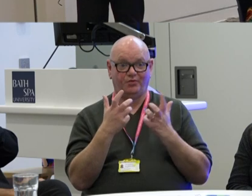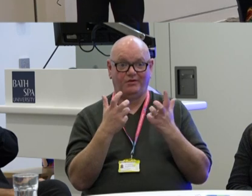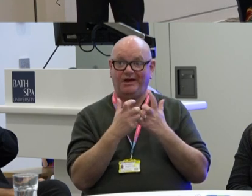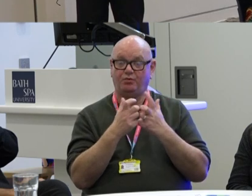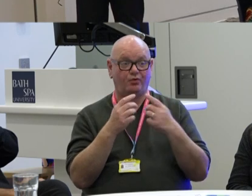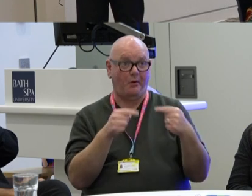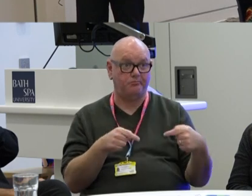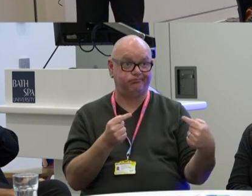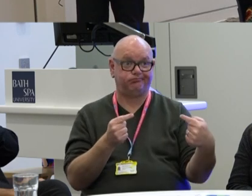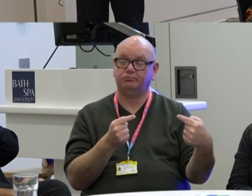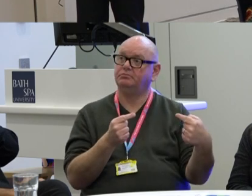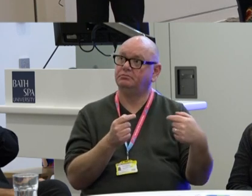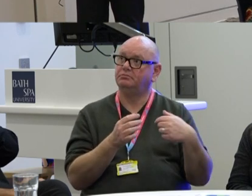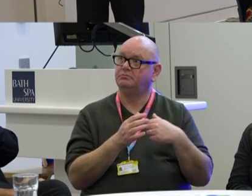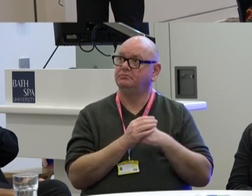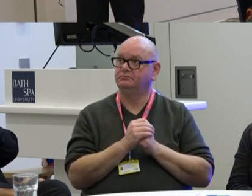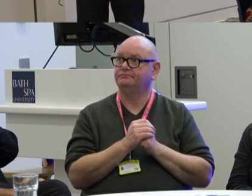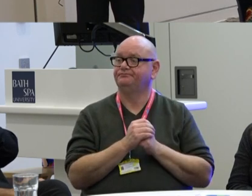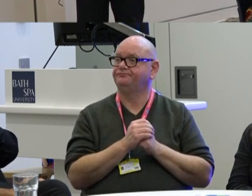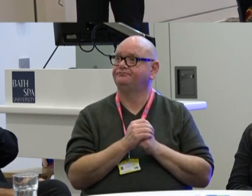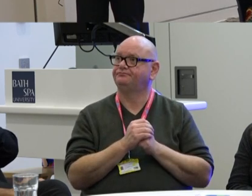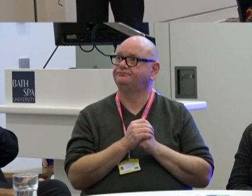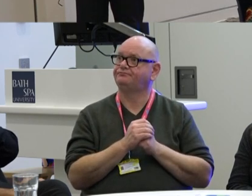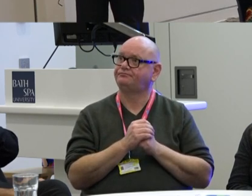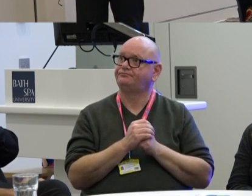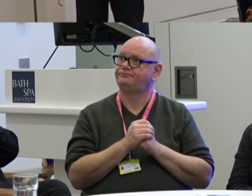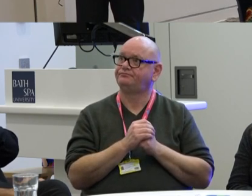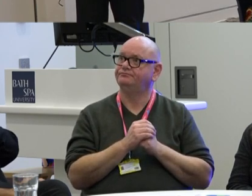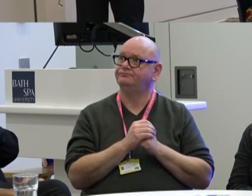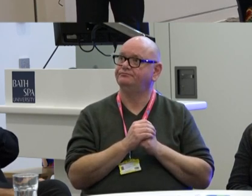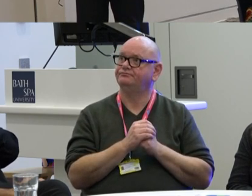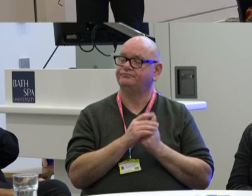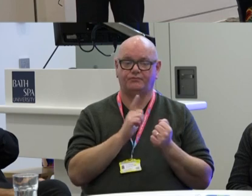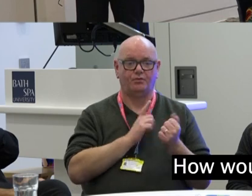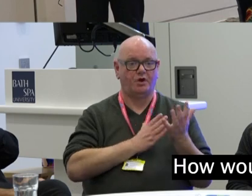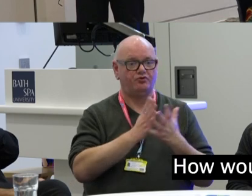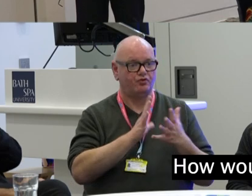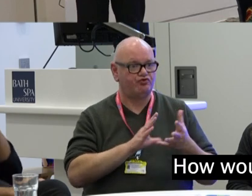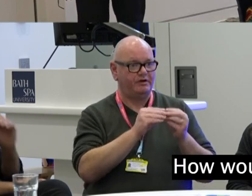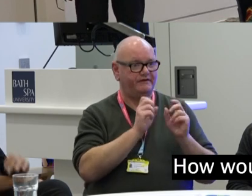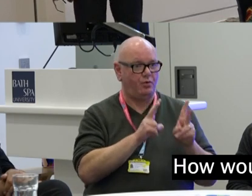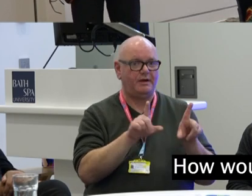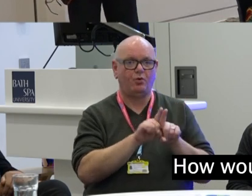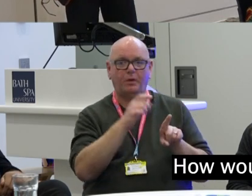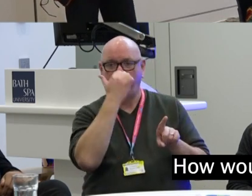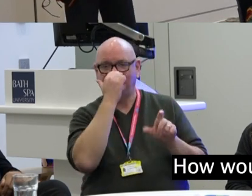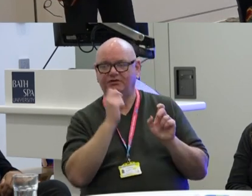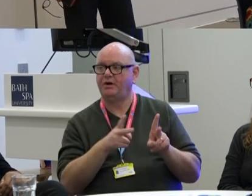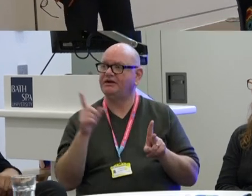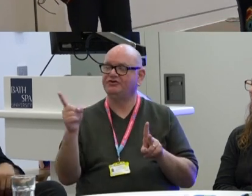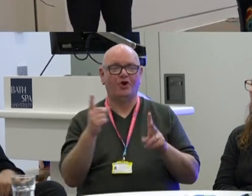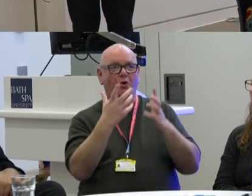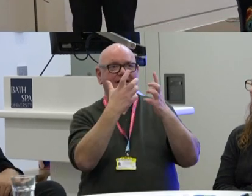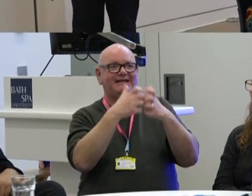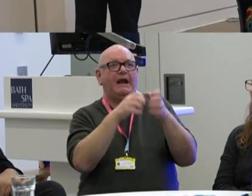like both businessly and like creatively. How would you take down tech billionaires? Well, not